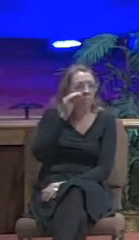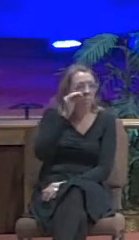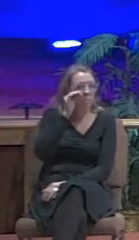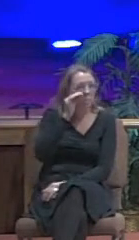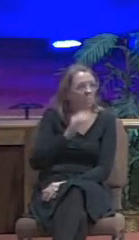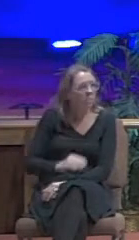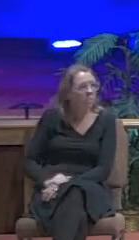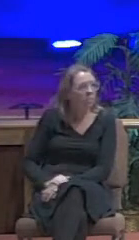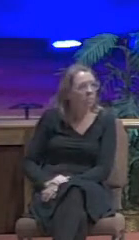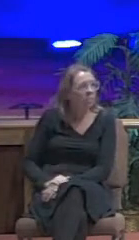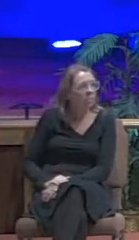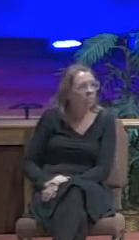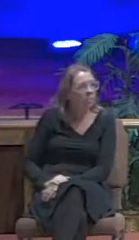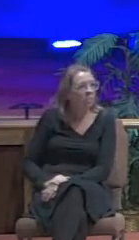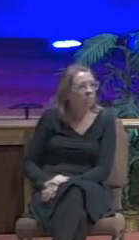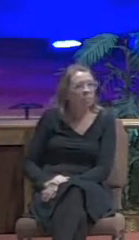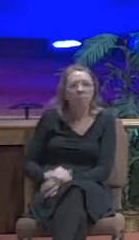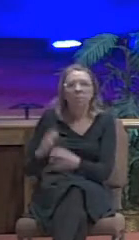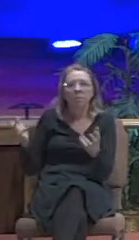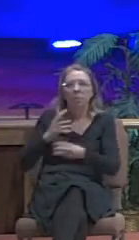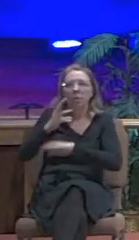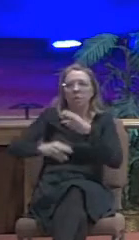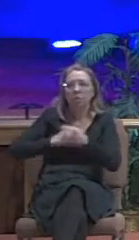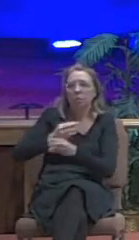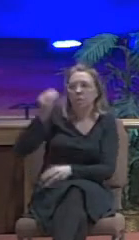What does the world say? You need the approval of